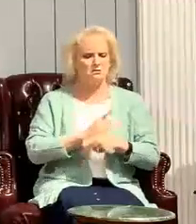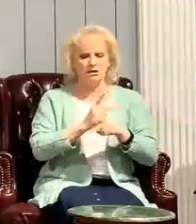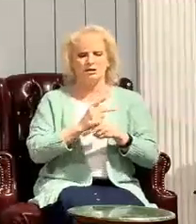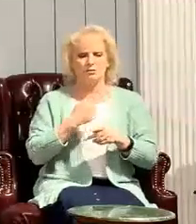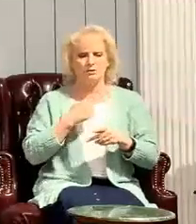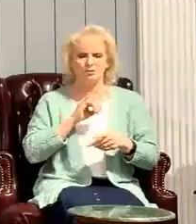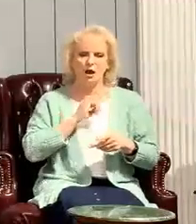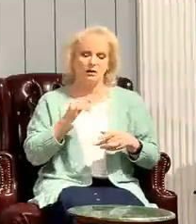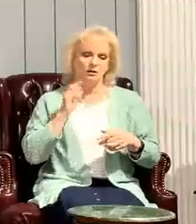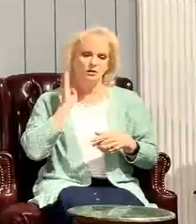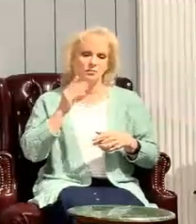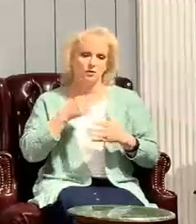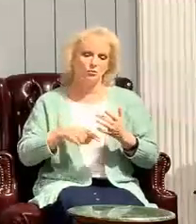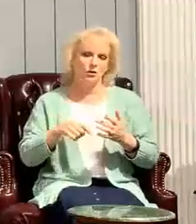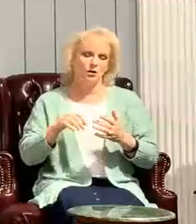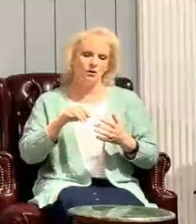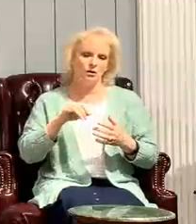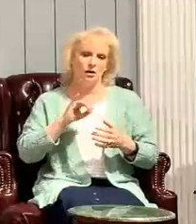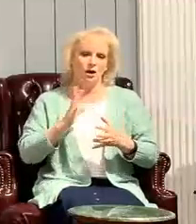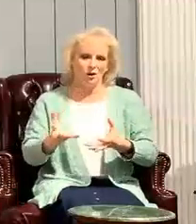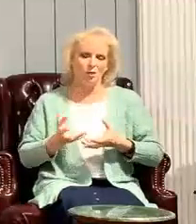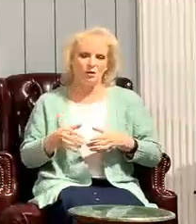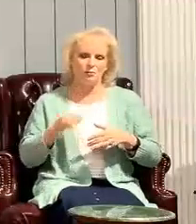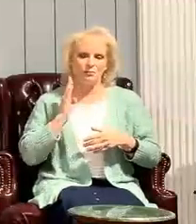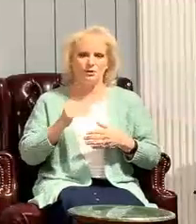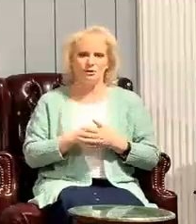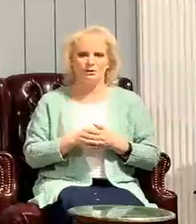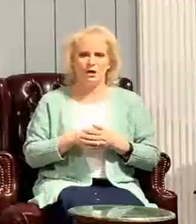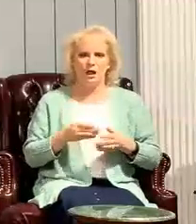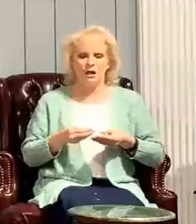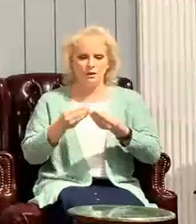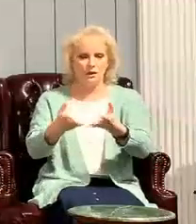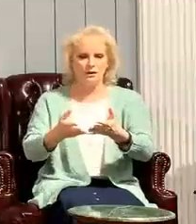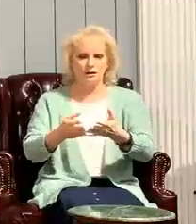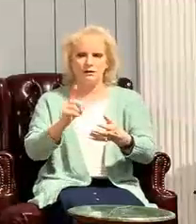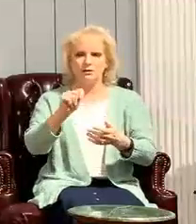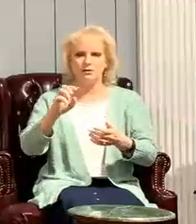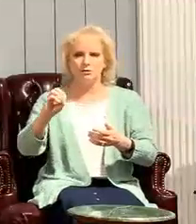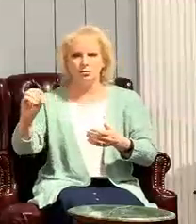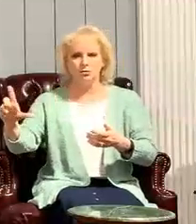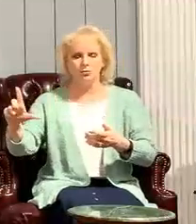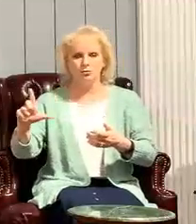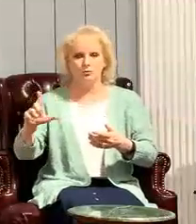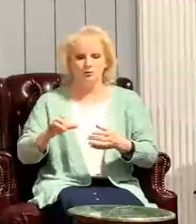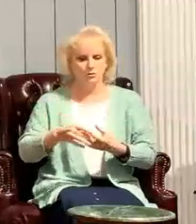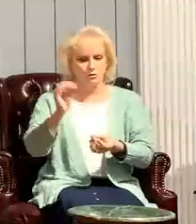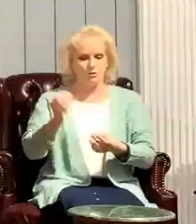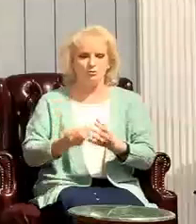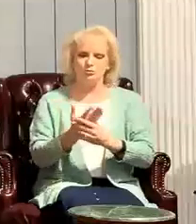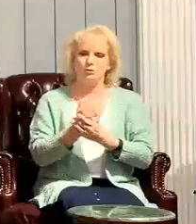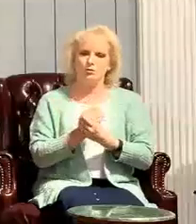about borrowing versus lending is a tool for spiritual growth. Giving really is a means to learn to